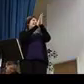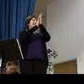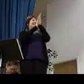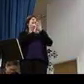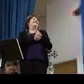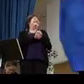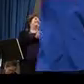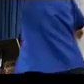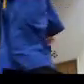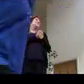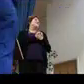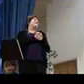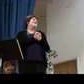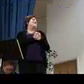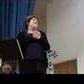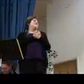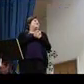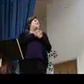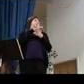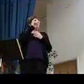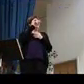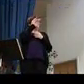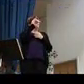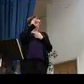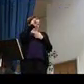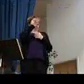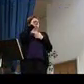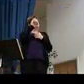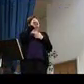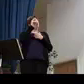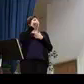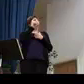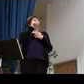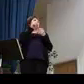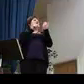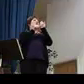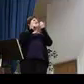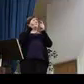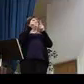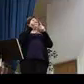Joyce Inchler, Associate of Applied Science, Medical